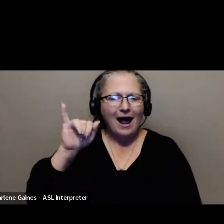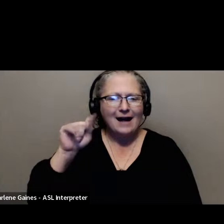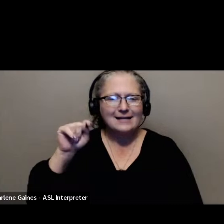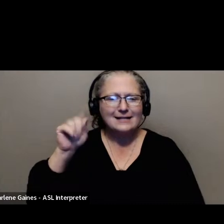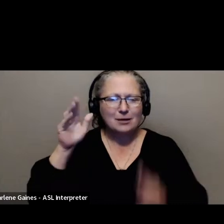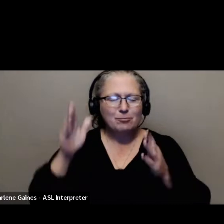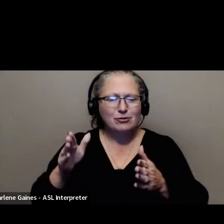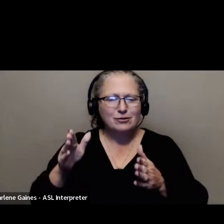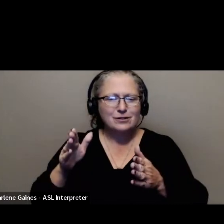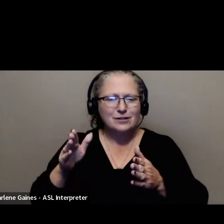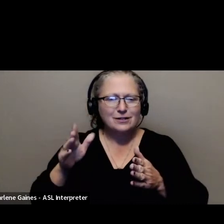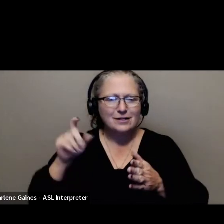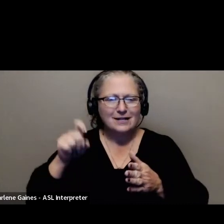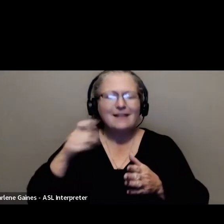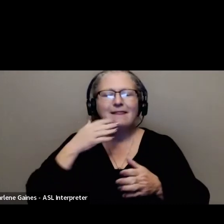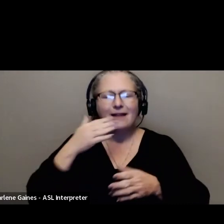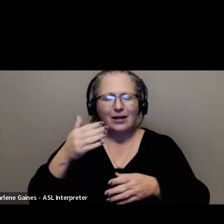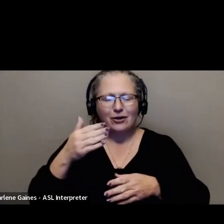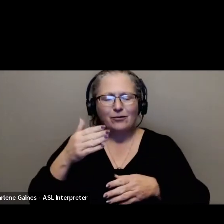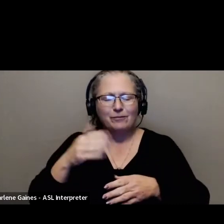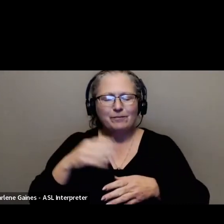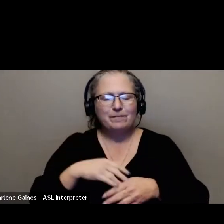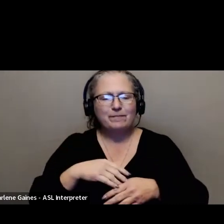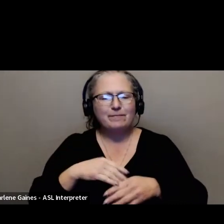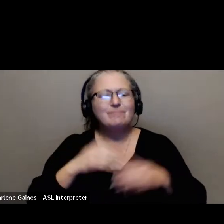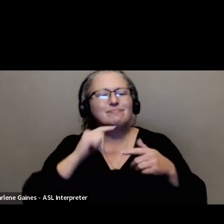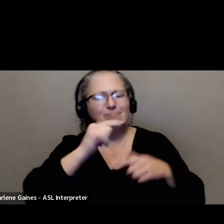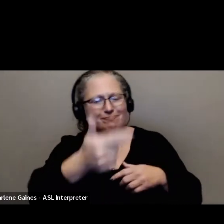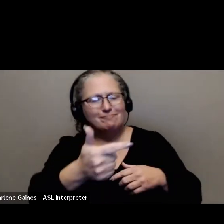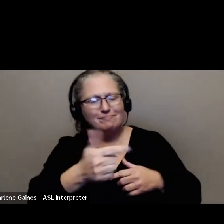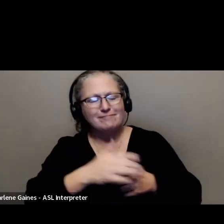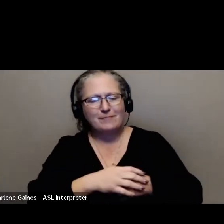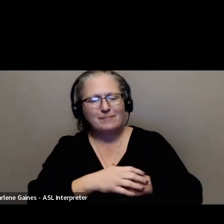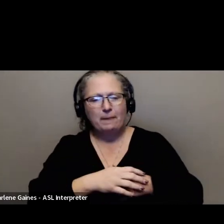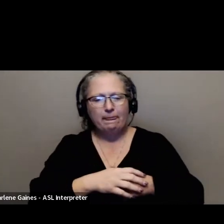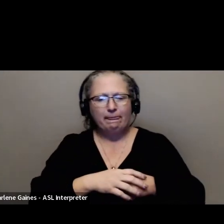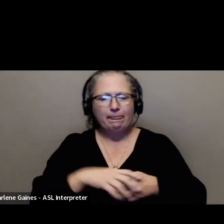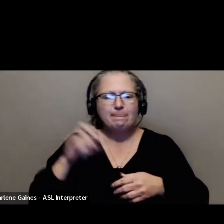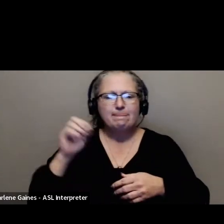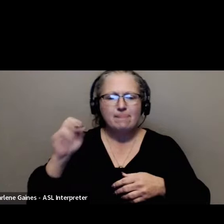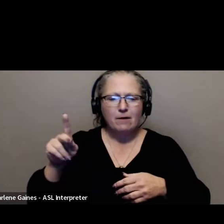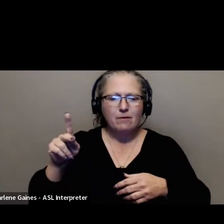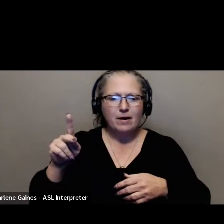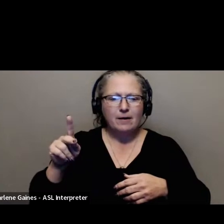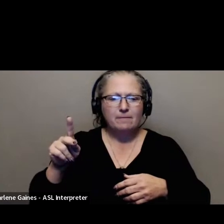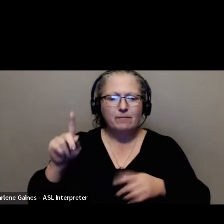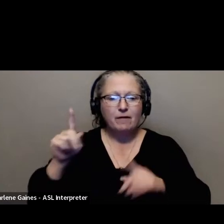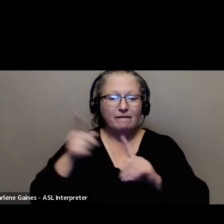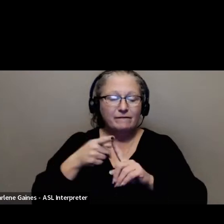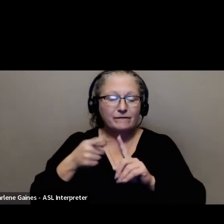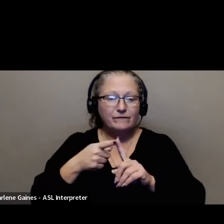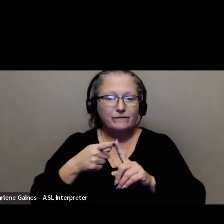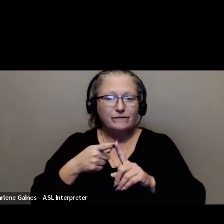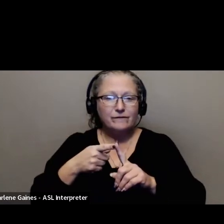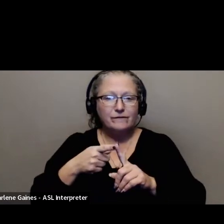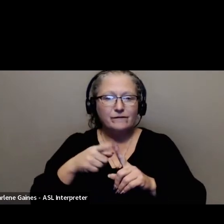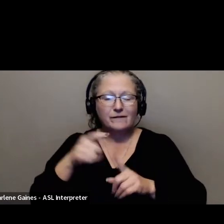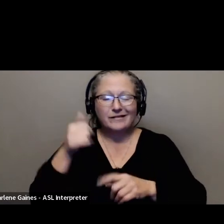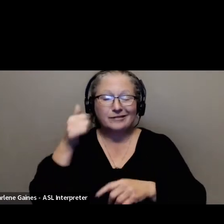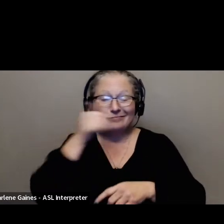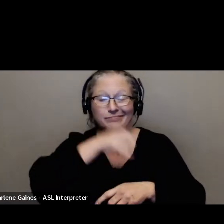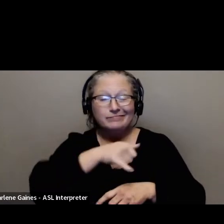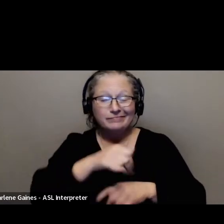person needs to. Thank you. All right, go ahead. Okay. Well, first of all, I think it's